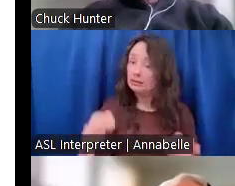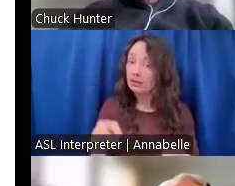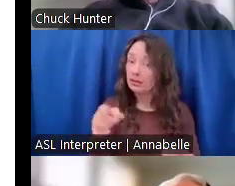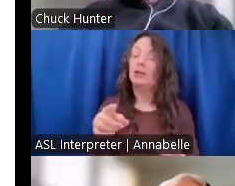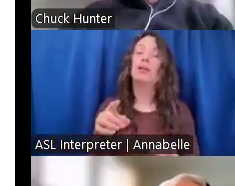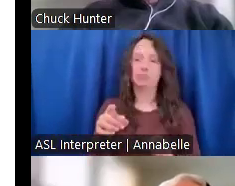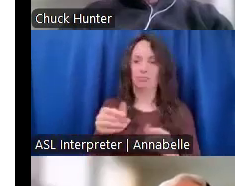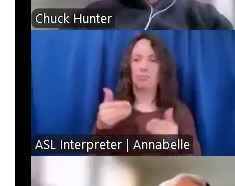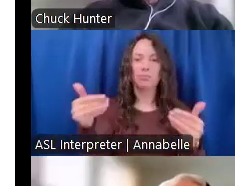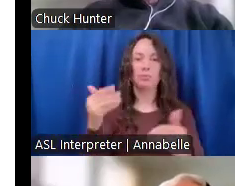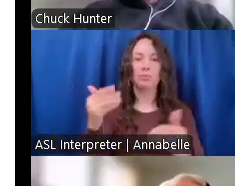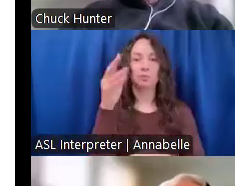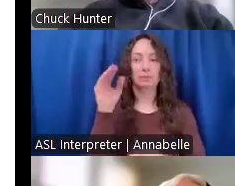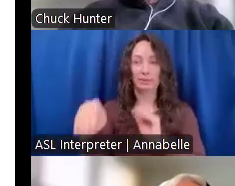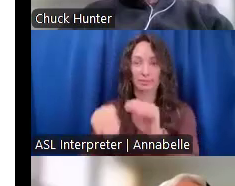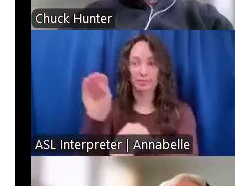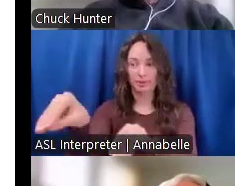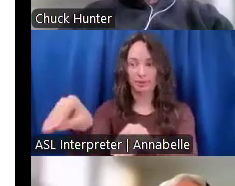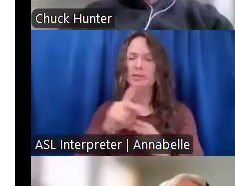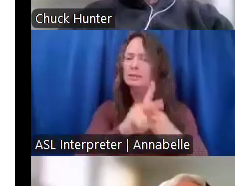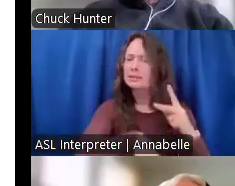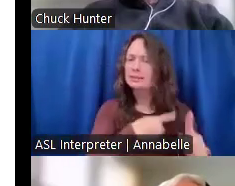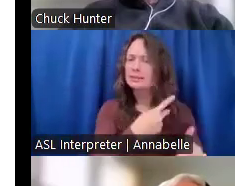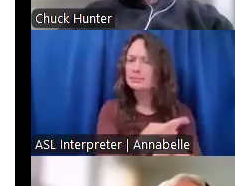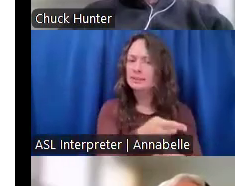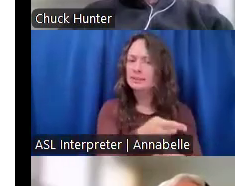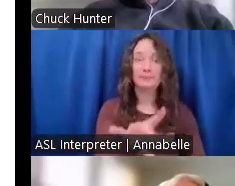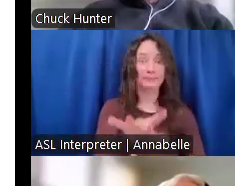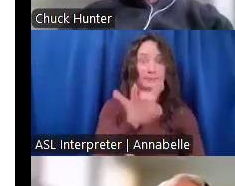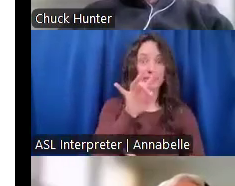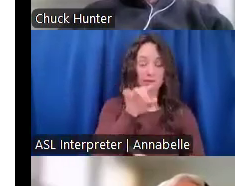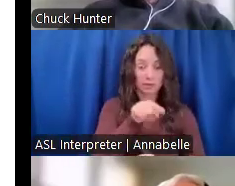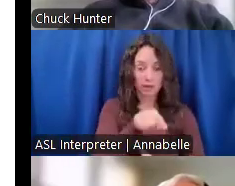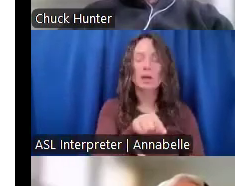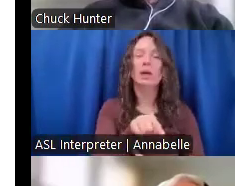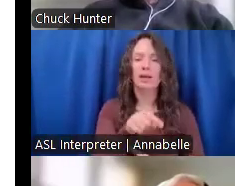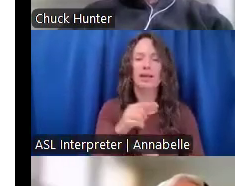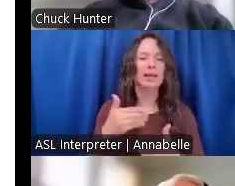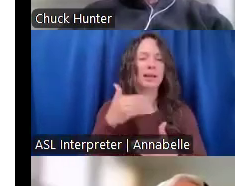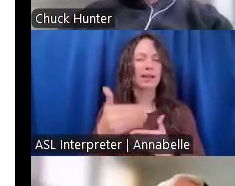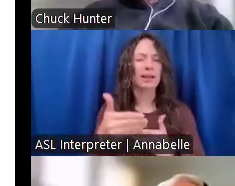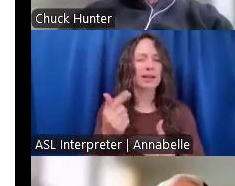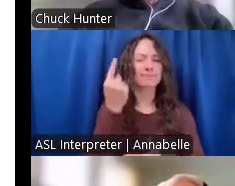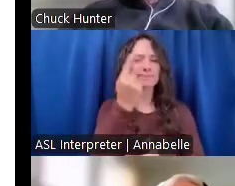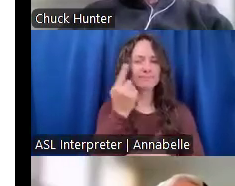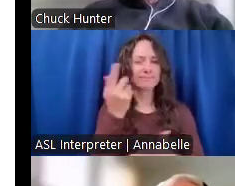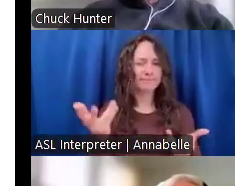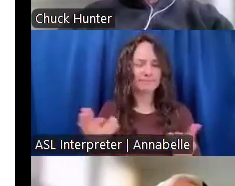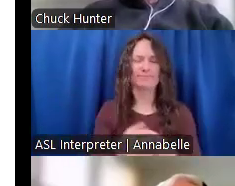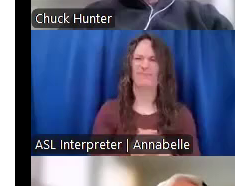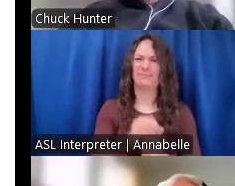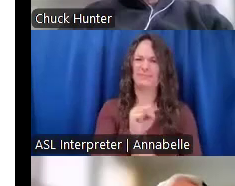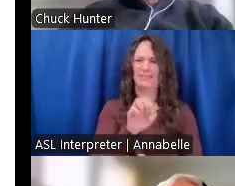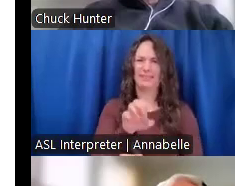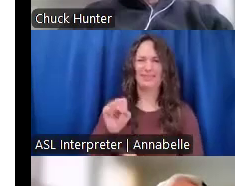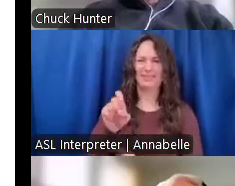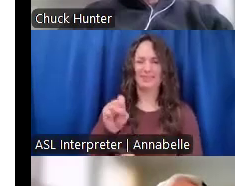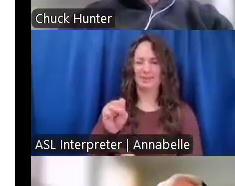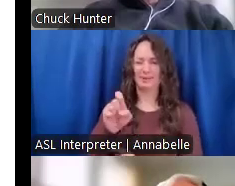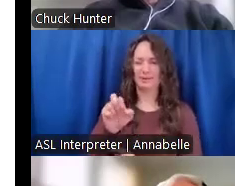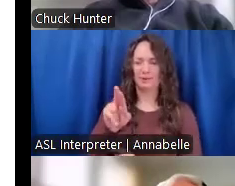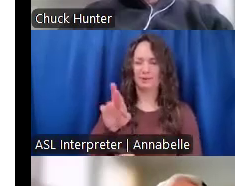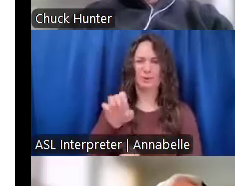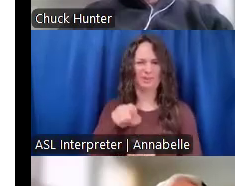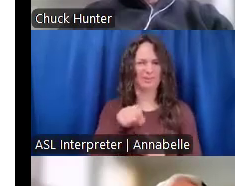you want to use, then the next question that you need to drill down to is, what seed source do I use? And why does the